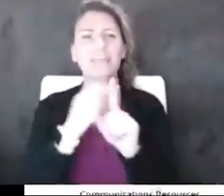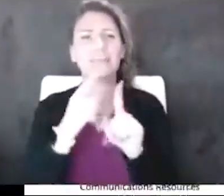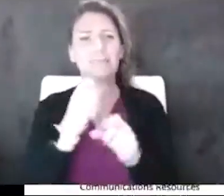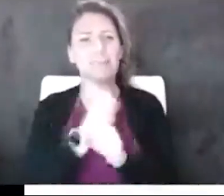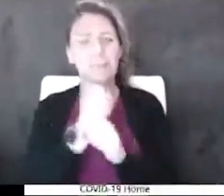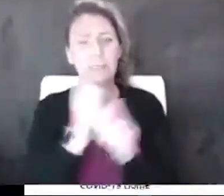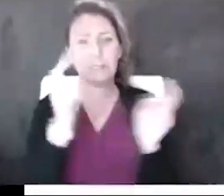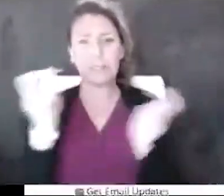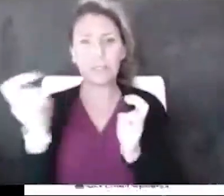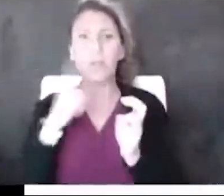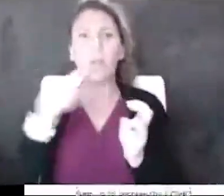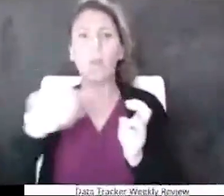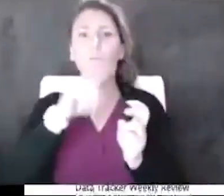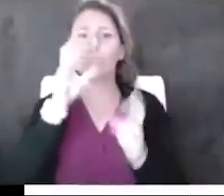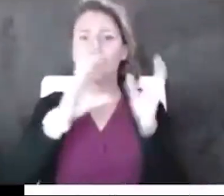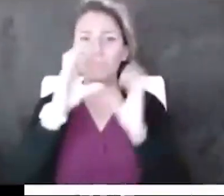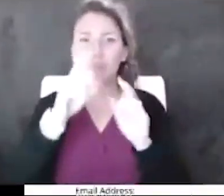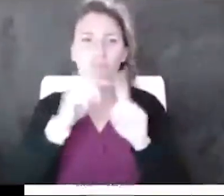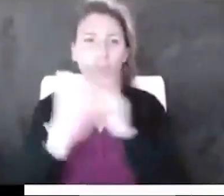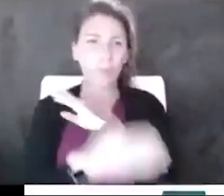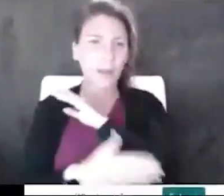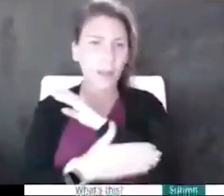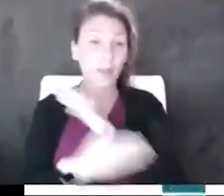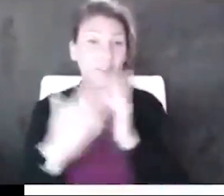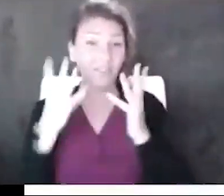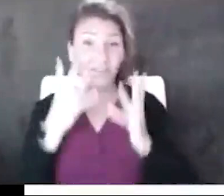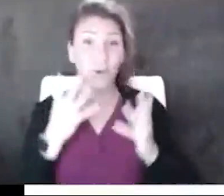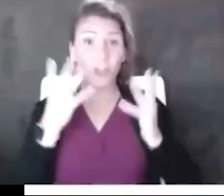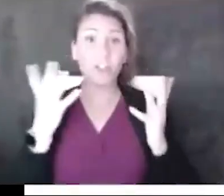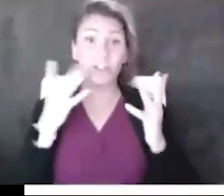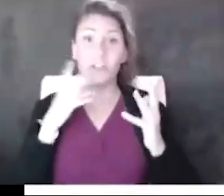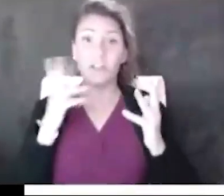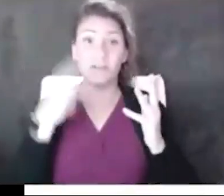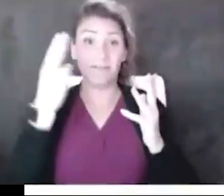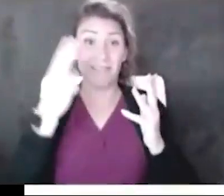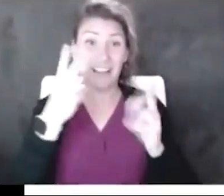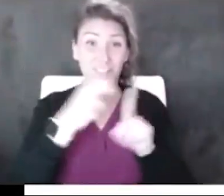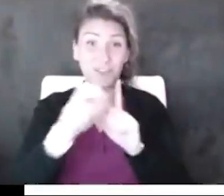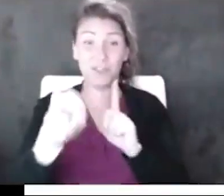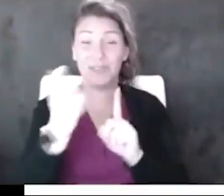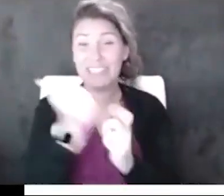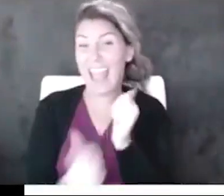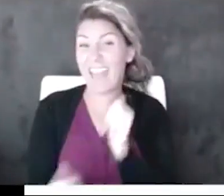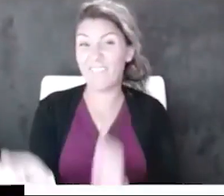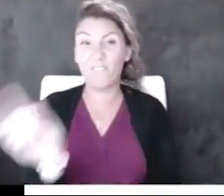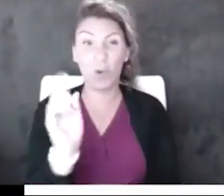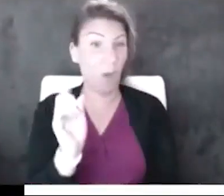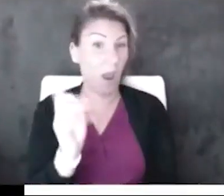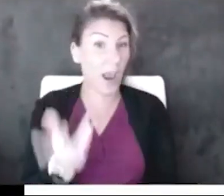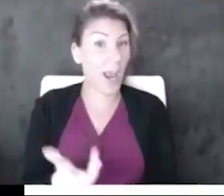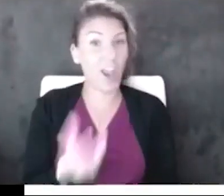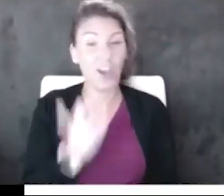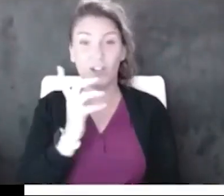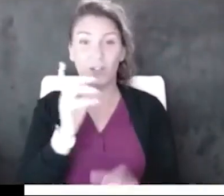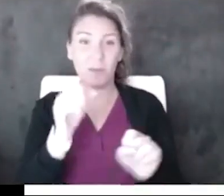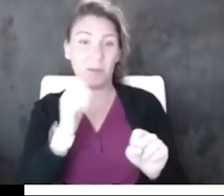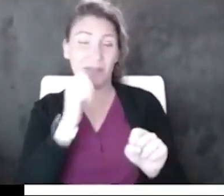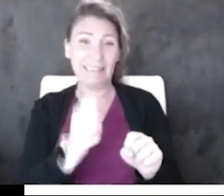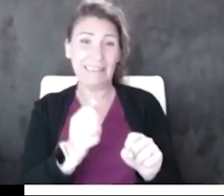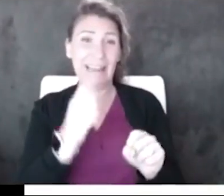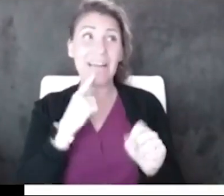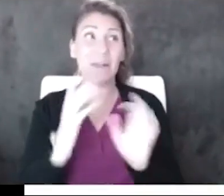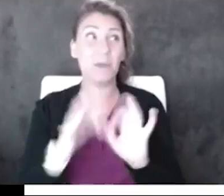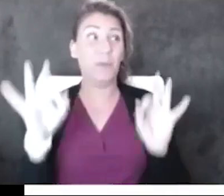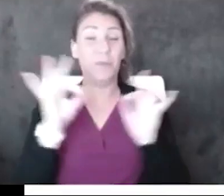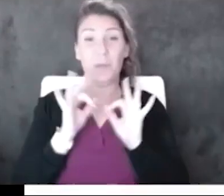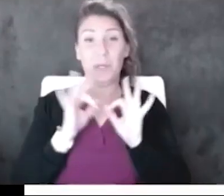by county if you want to. Unfortunately, high transmission is everywhere. Yeah. So it really probably doesn't. It's probably not worth it to do your